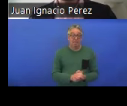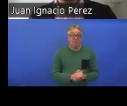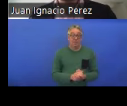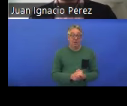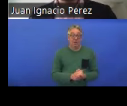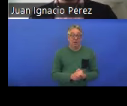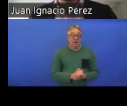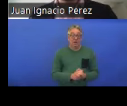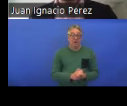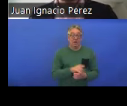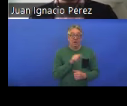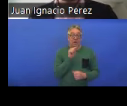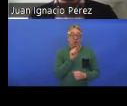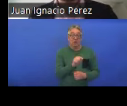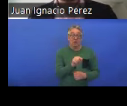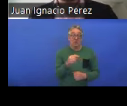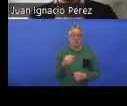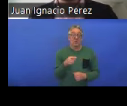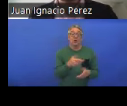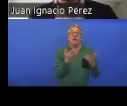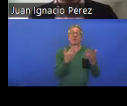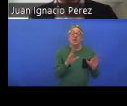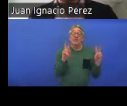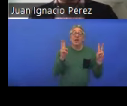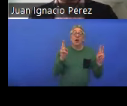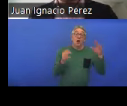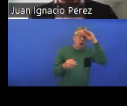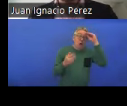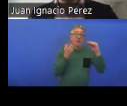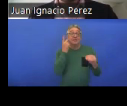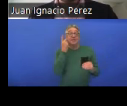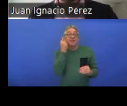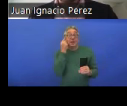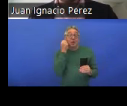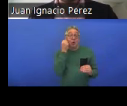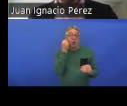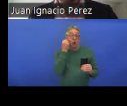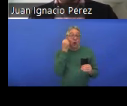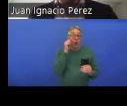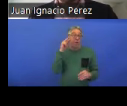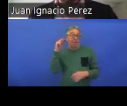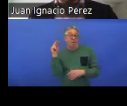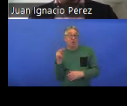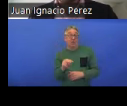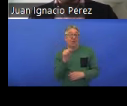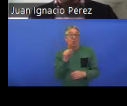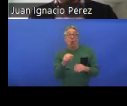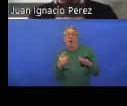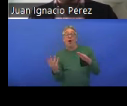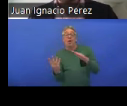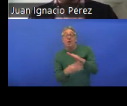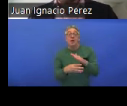its general recommendation on the gender-related dimension of refugee status, asylum, nationality,